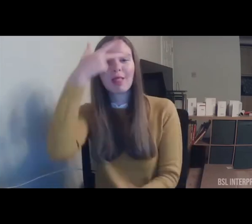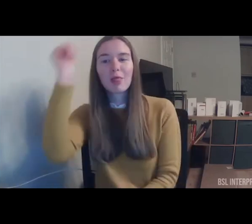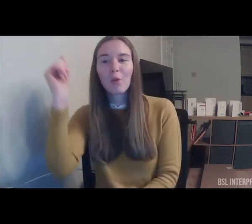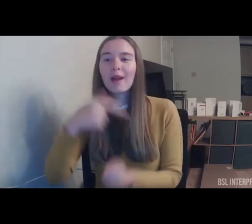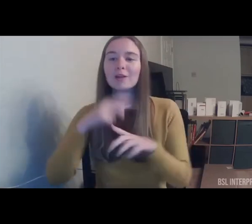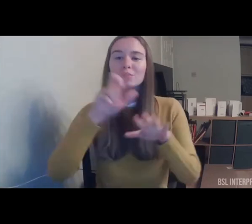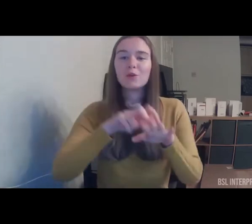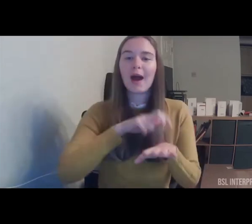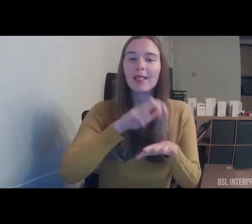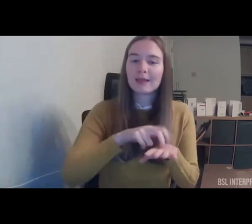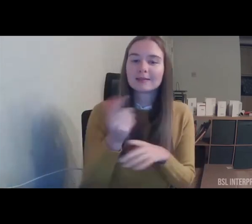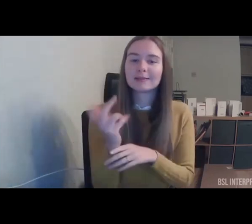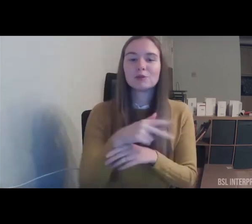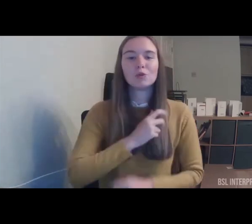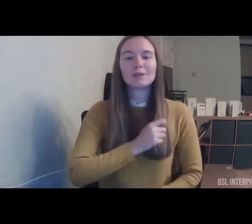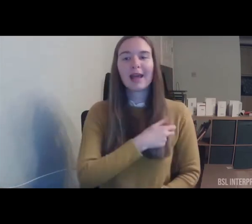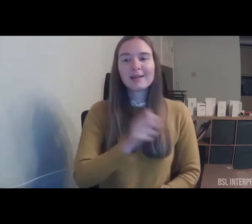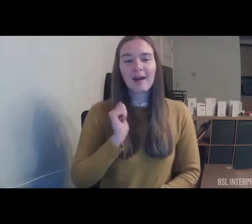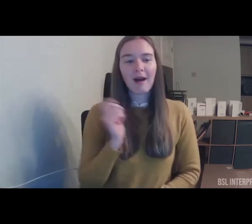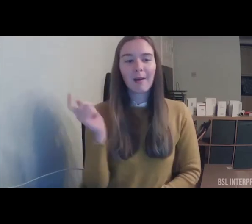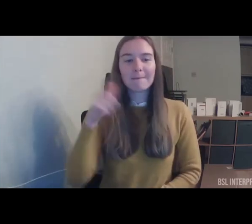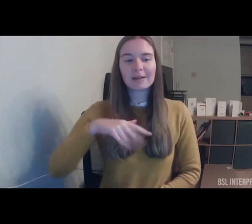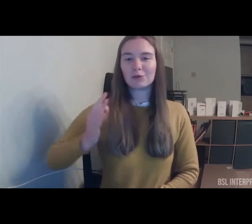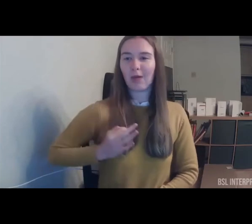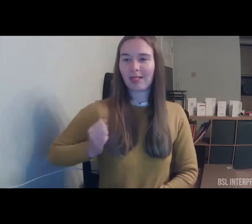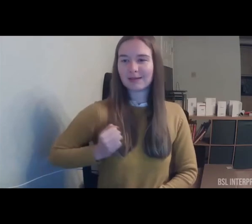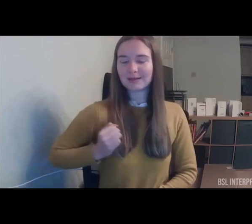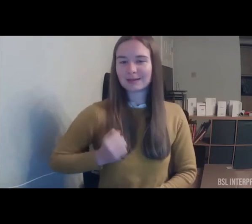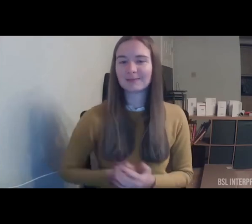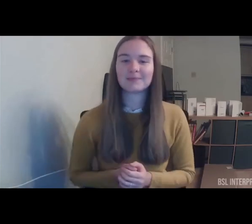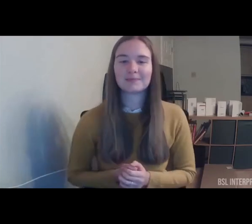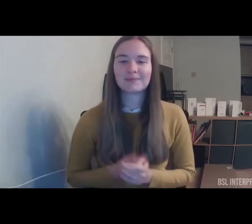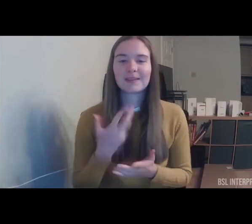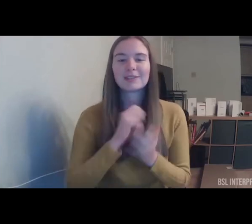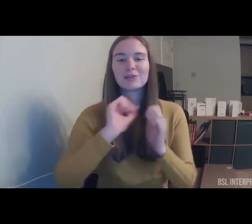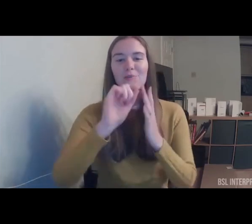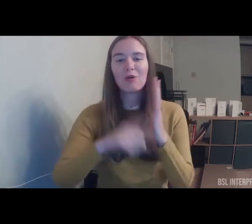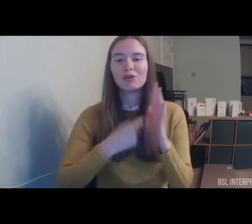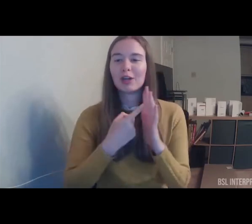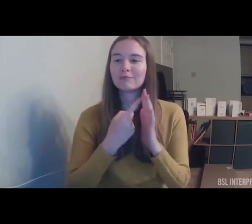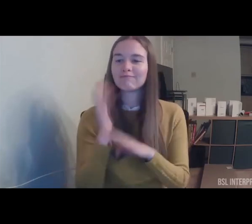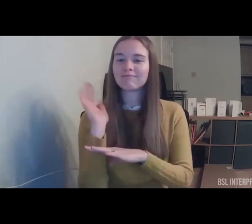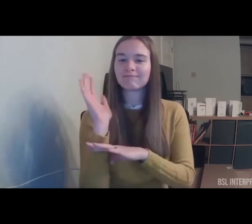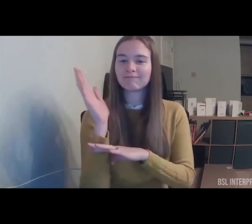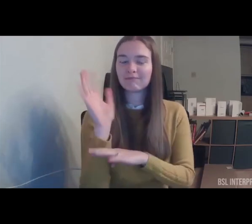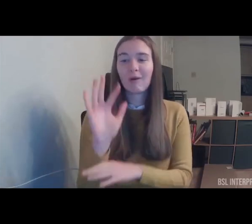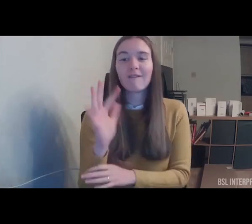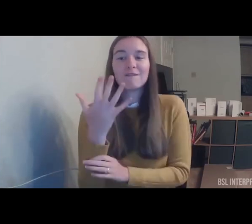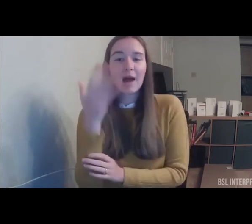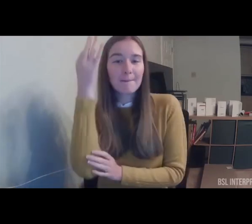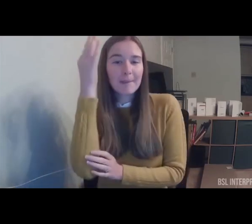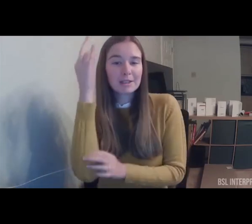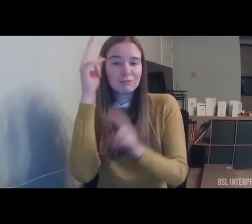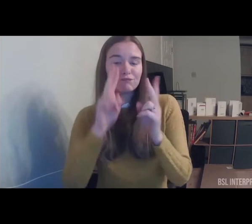and back to Scotland. To kick off each project's representatives will be giving a five minute overview of their